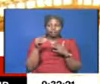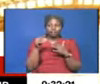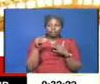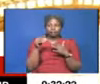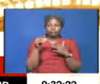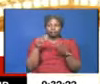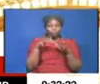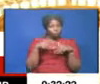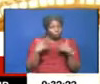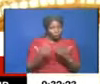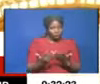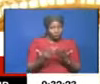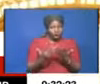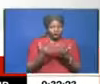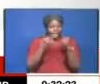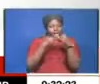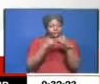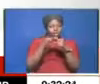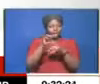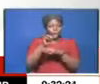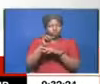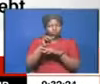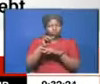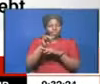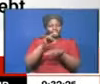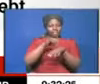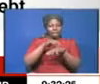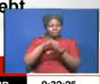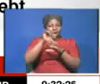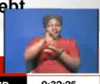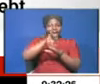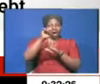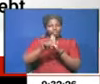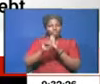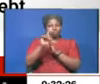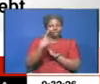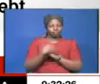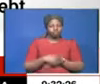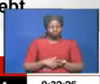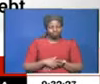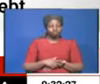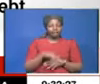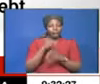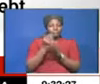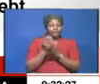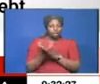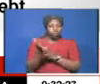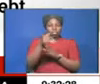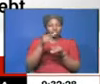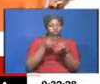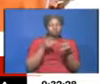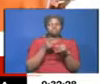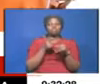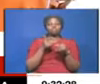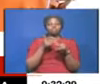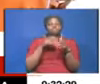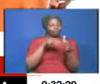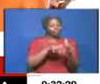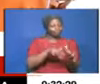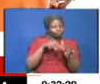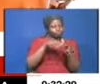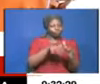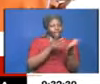or 8 million per harvest. According to Wajakoyah, revenue generated from the cultivating and exporting of